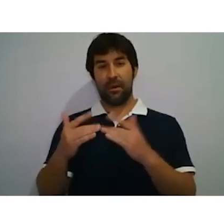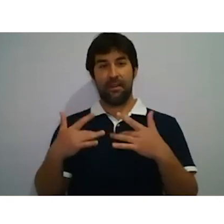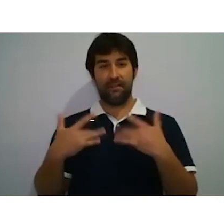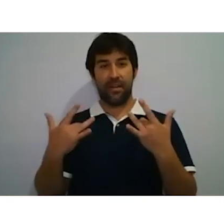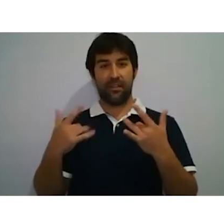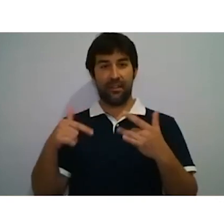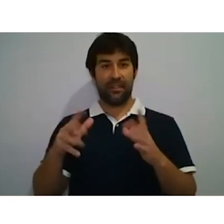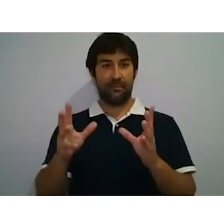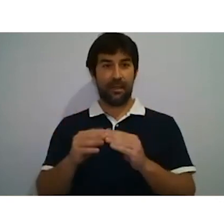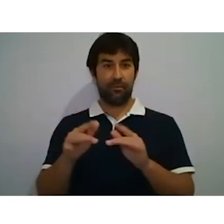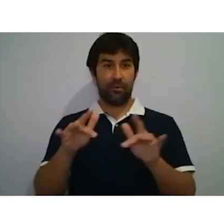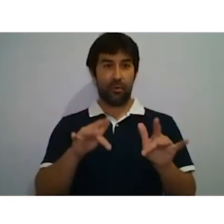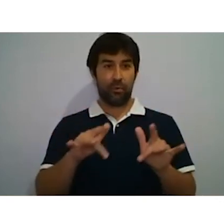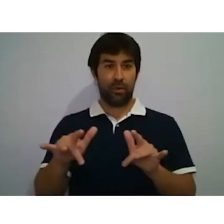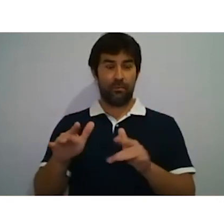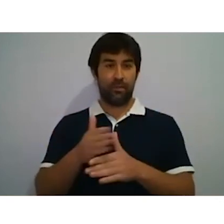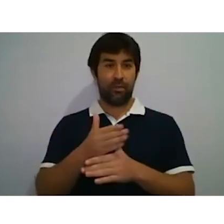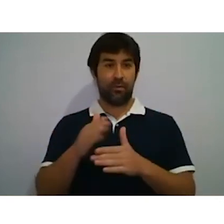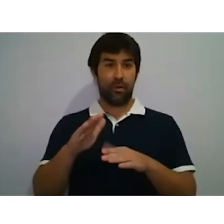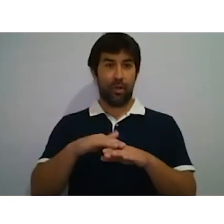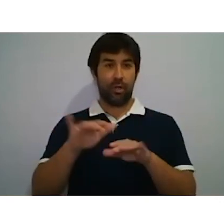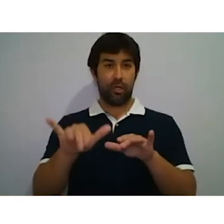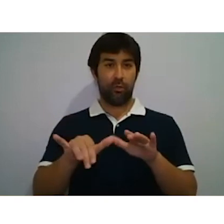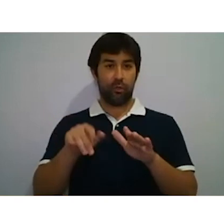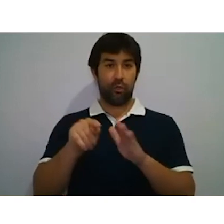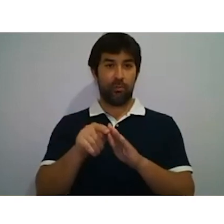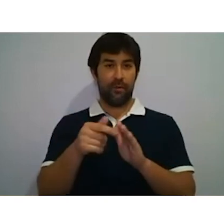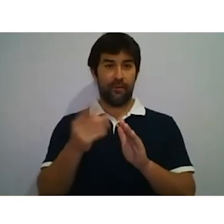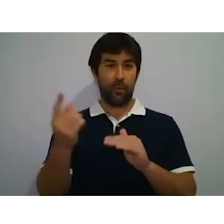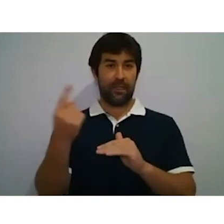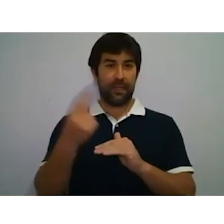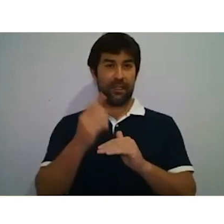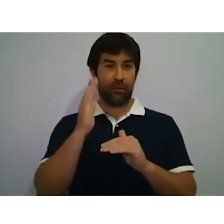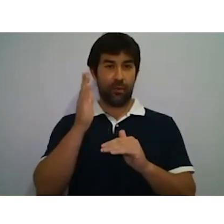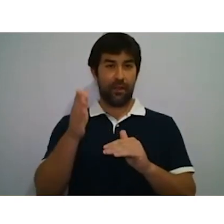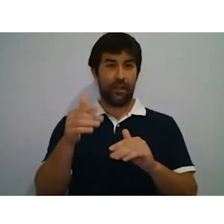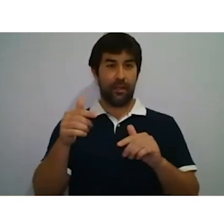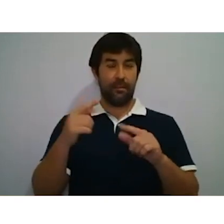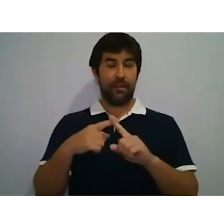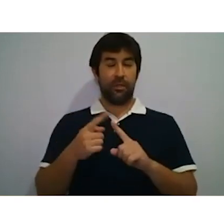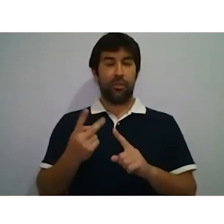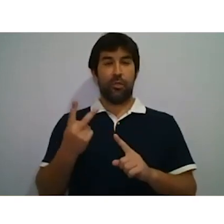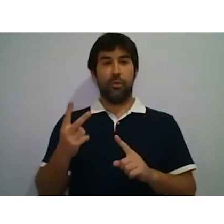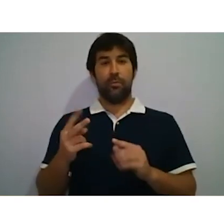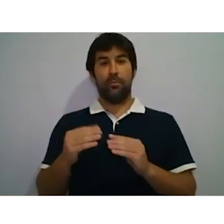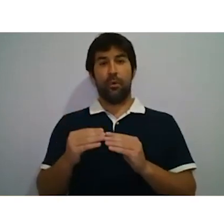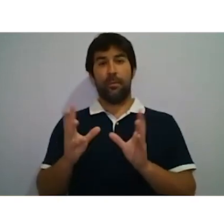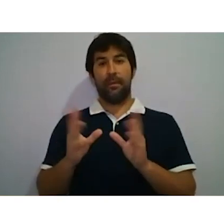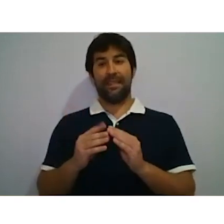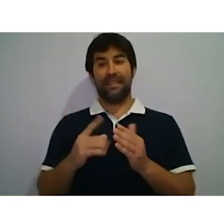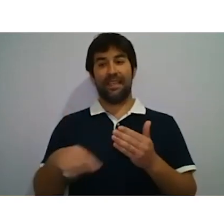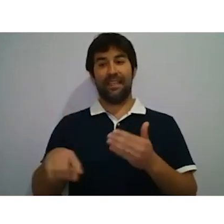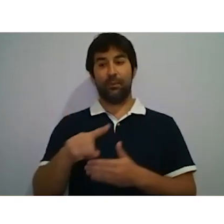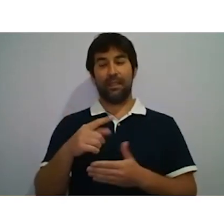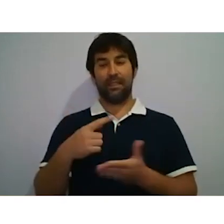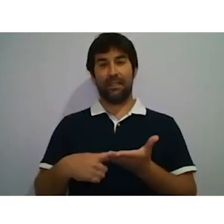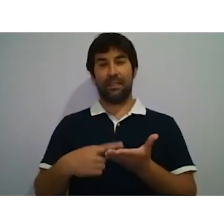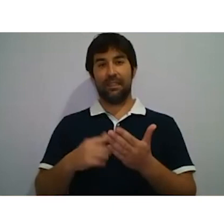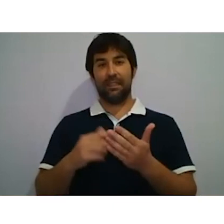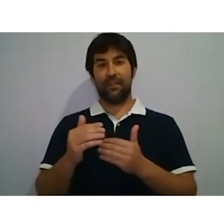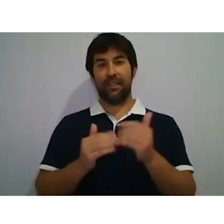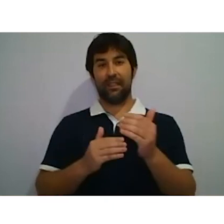I'll leave some space for Director Ricks to answer that. I will say that one of the things that we've looked at in our office in concert with Director Ricks are